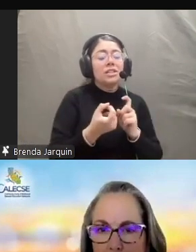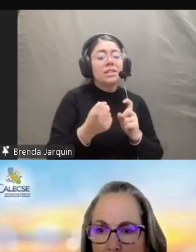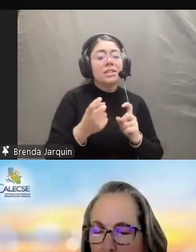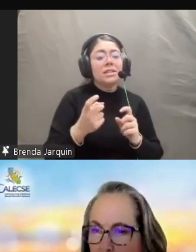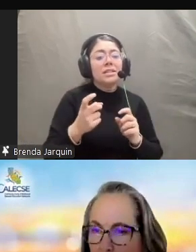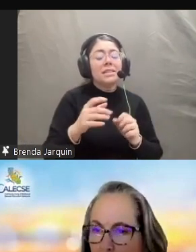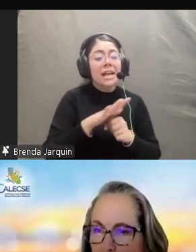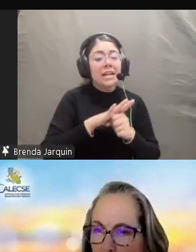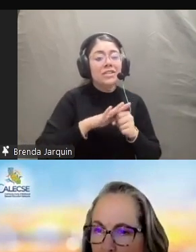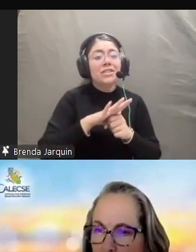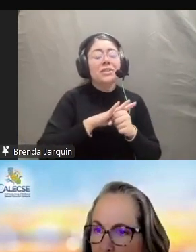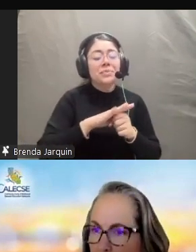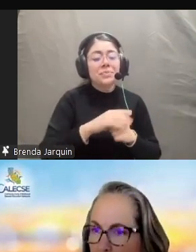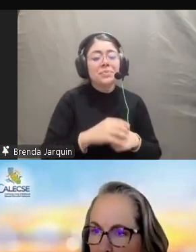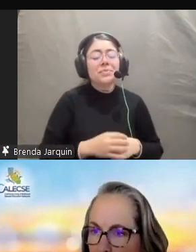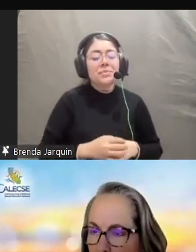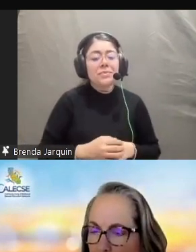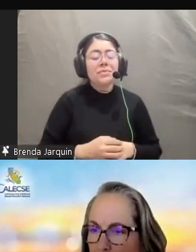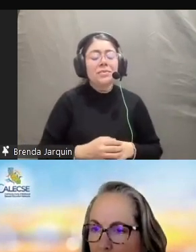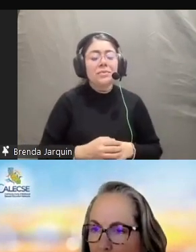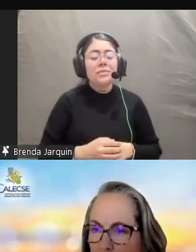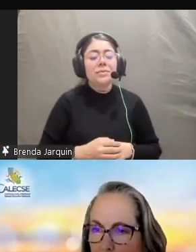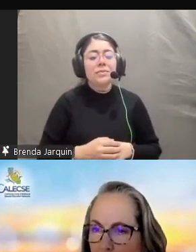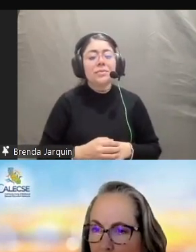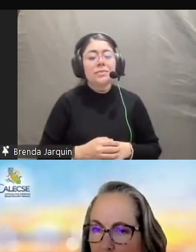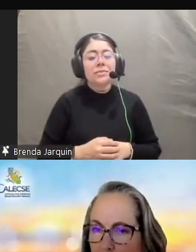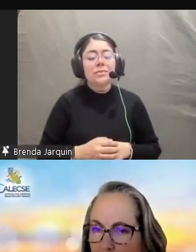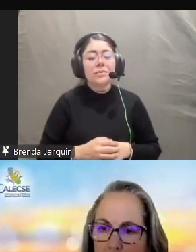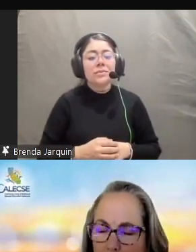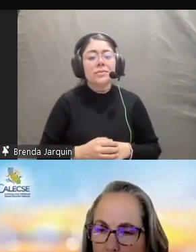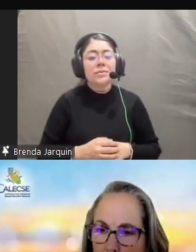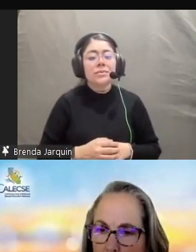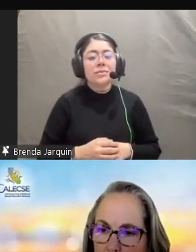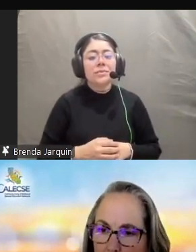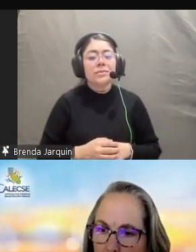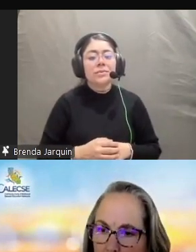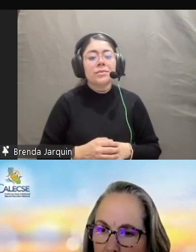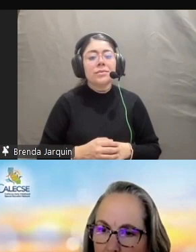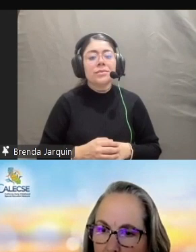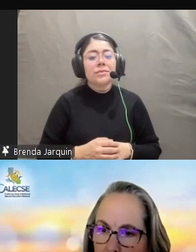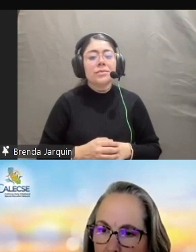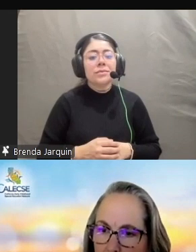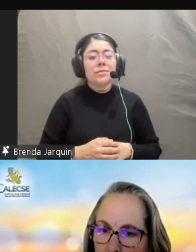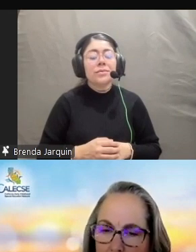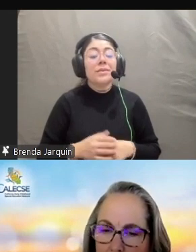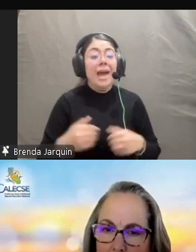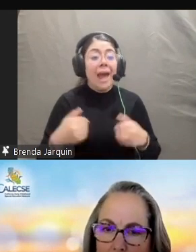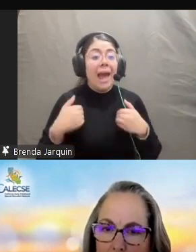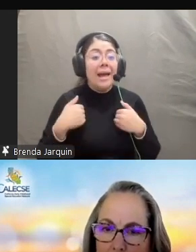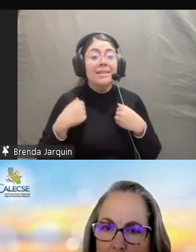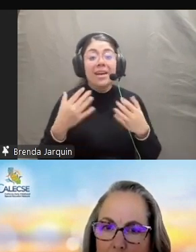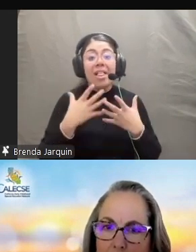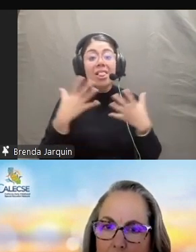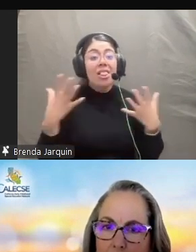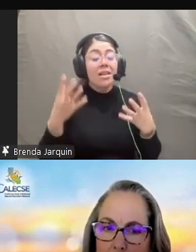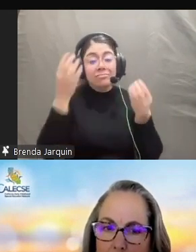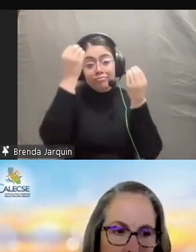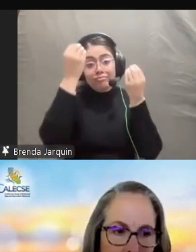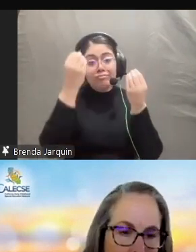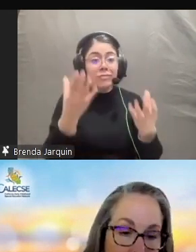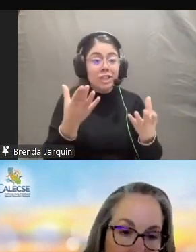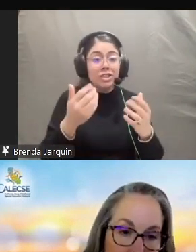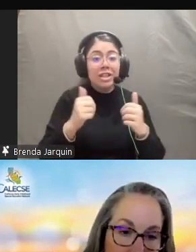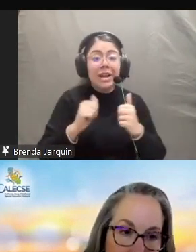tools on how to design those effective early childhood transitions. That's where many of us struggle on